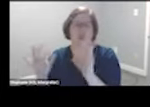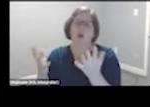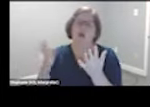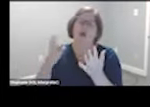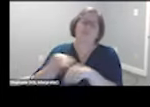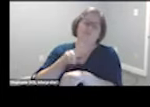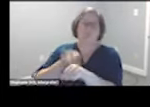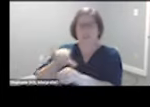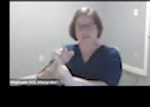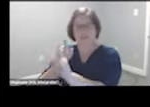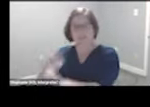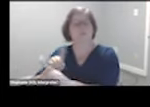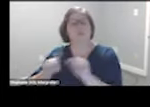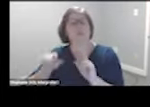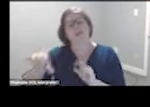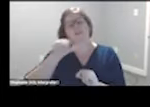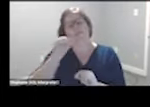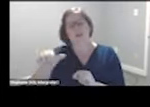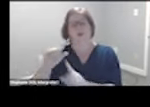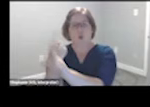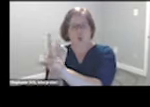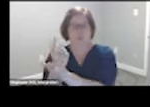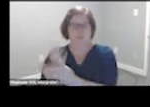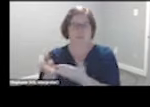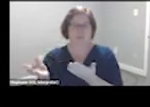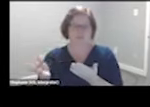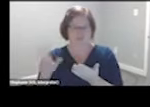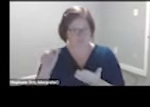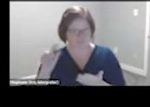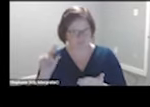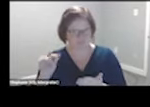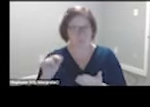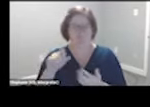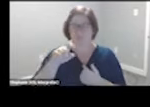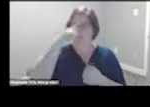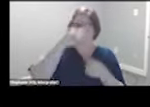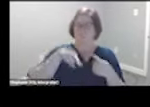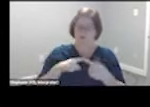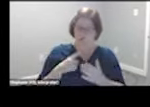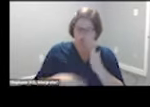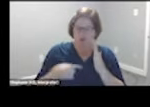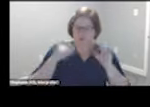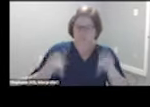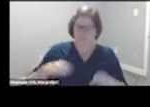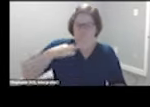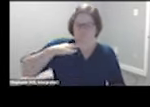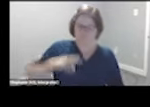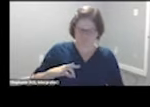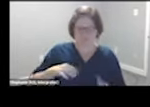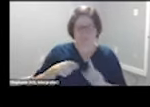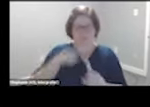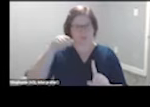big deal, but it's not everything. So you can think about what I can take away from this situation, what I can